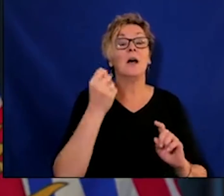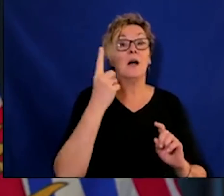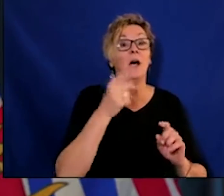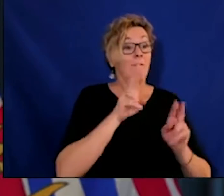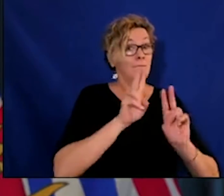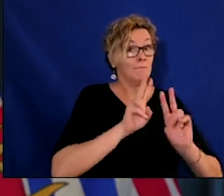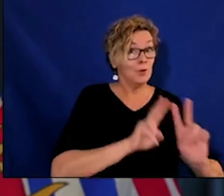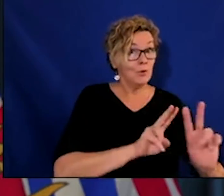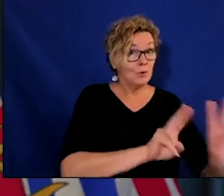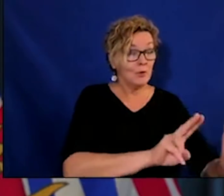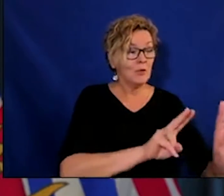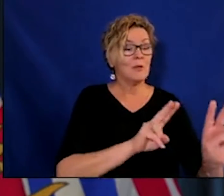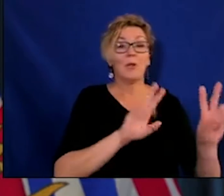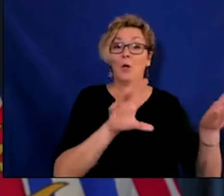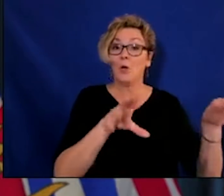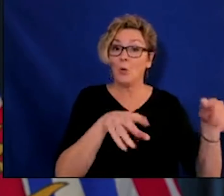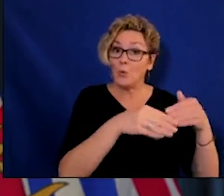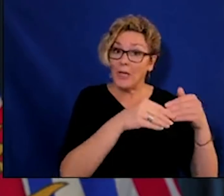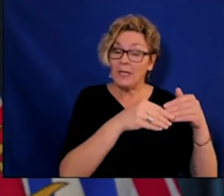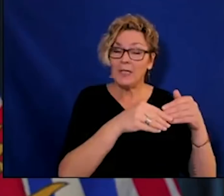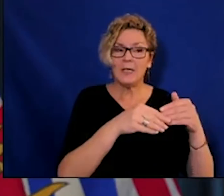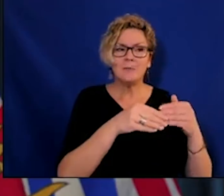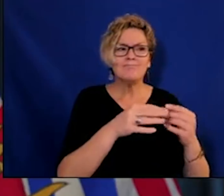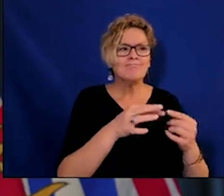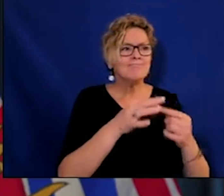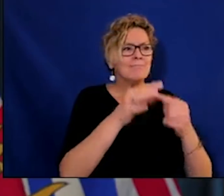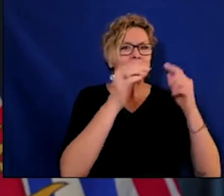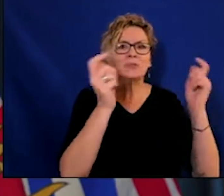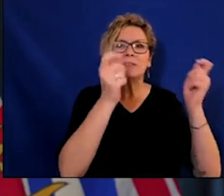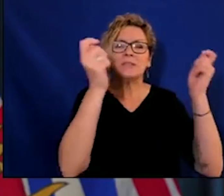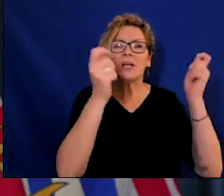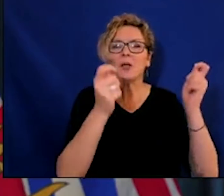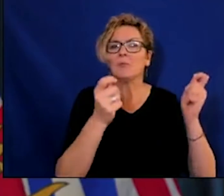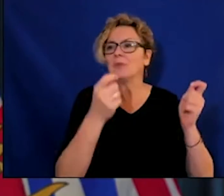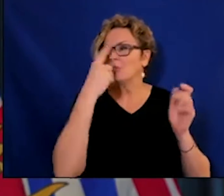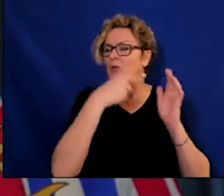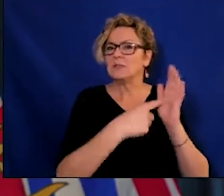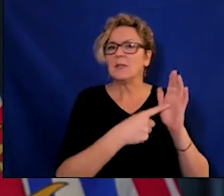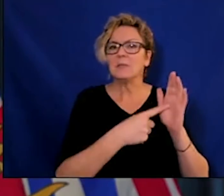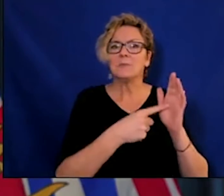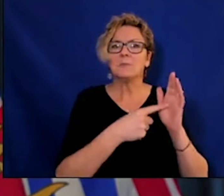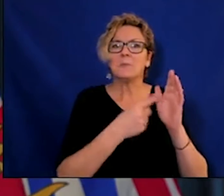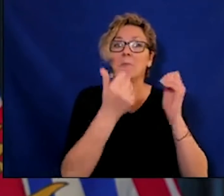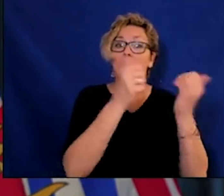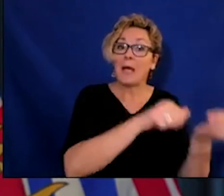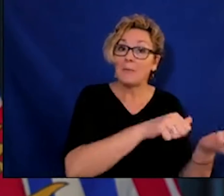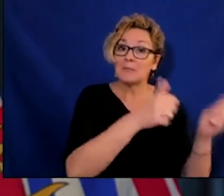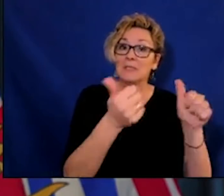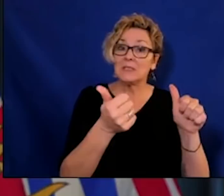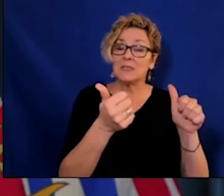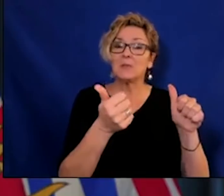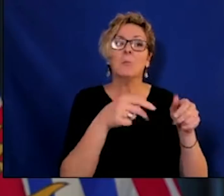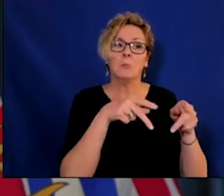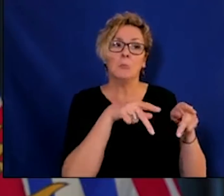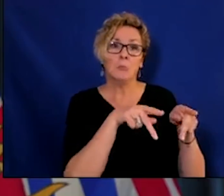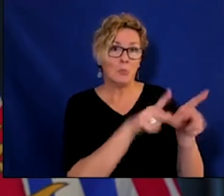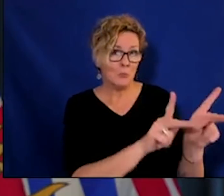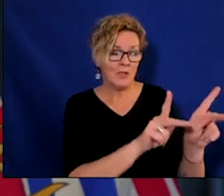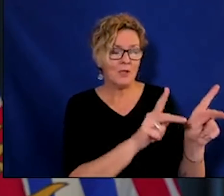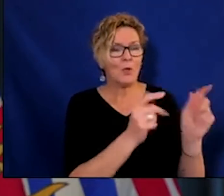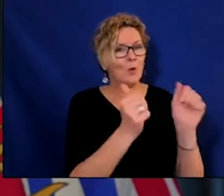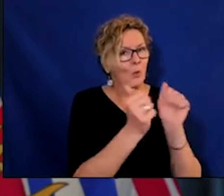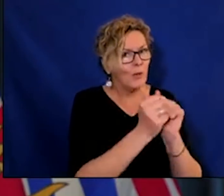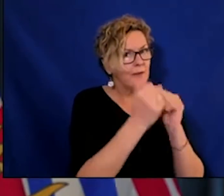and ceremonies such as baptisms, which have increased restrictions on them. But it does include